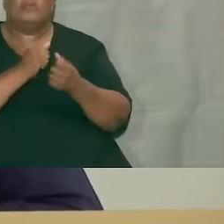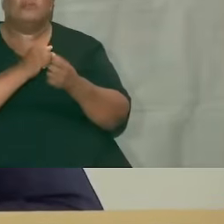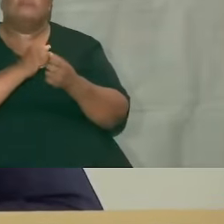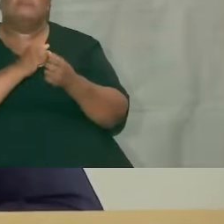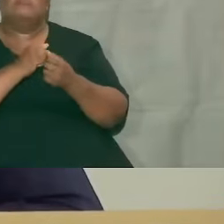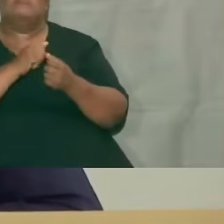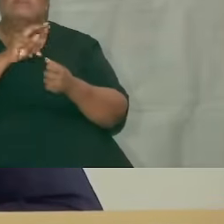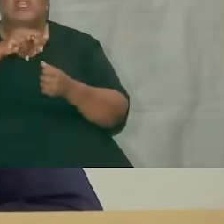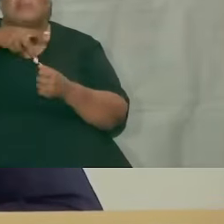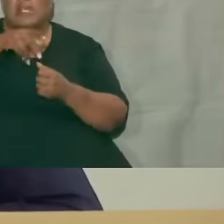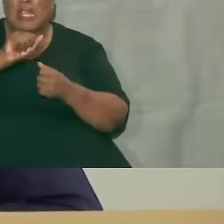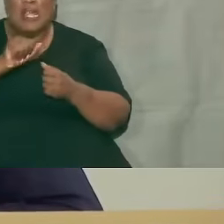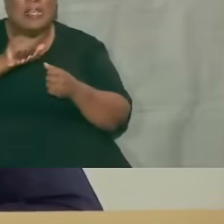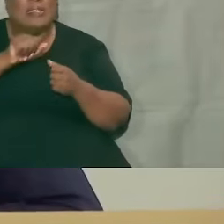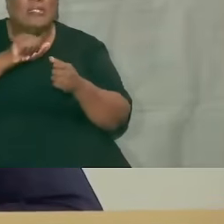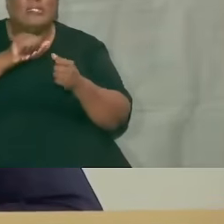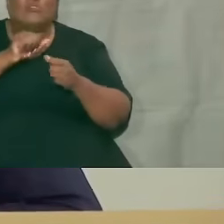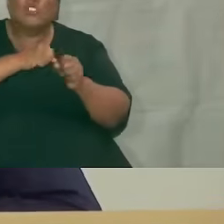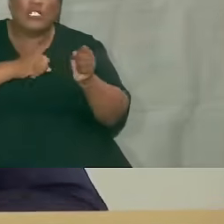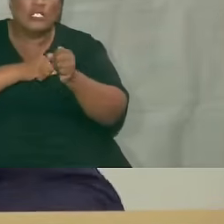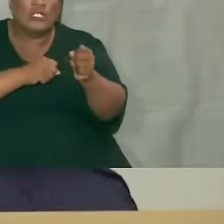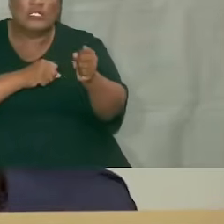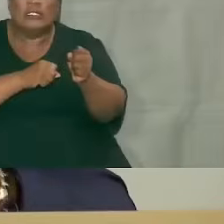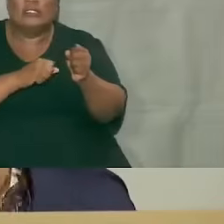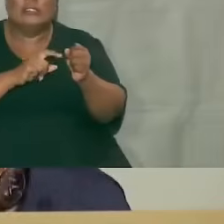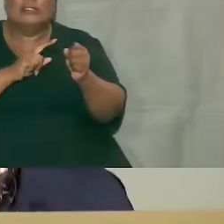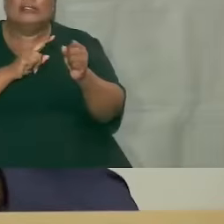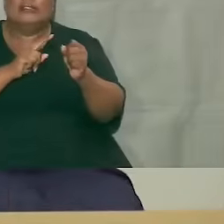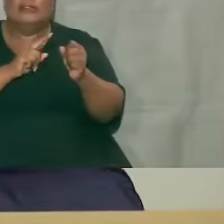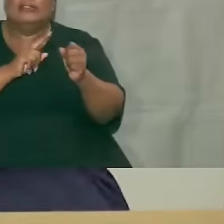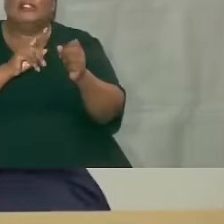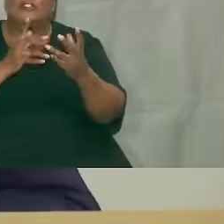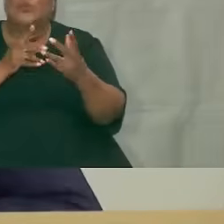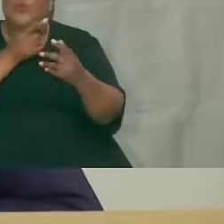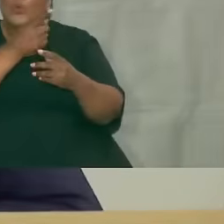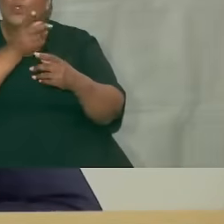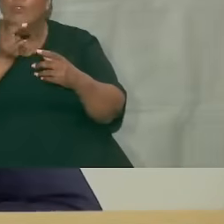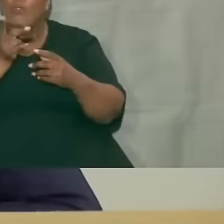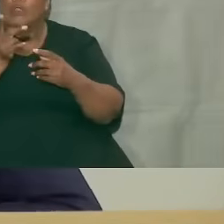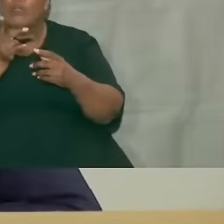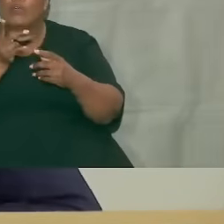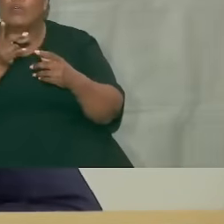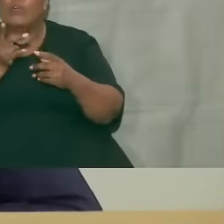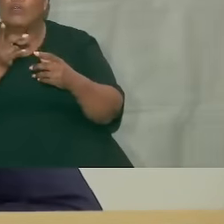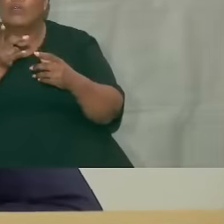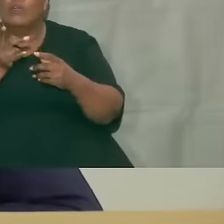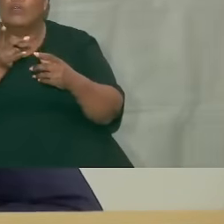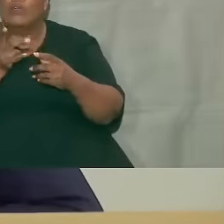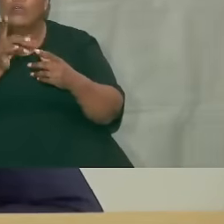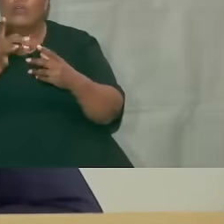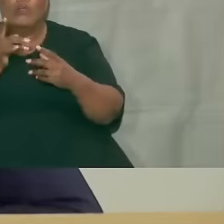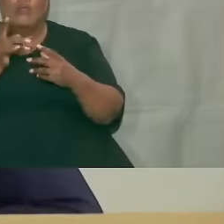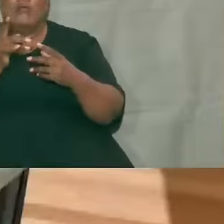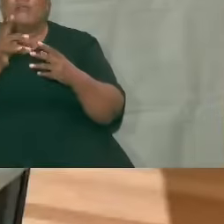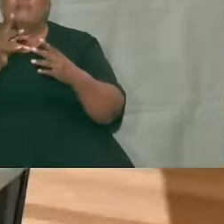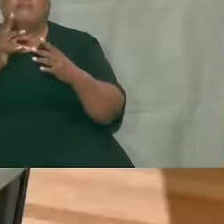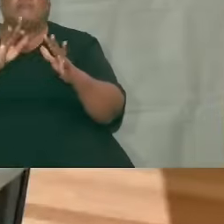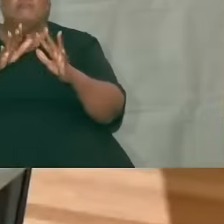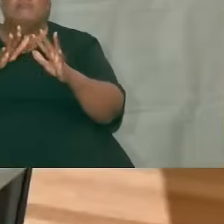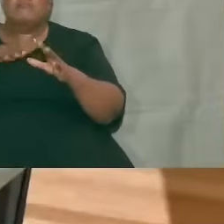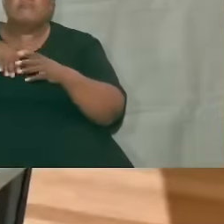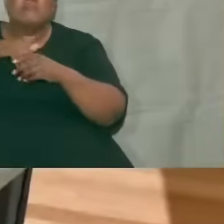or investigative strategy. So they were not integrated. There was no prosecutor-guided investigation,